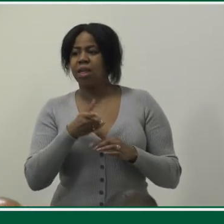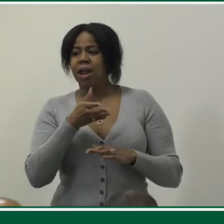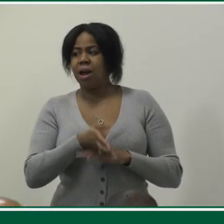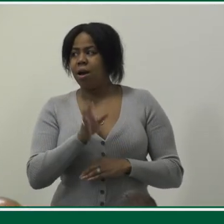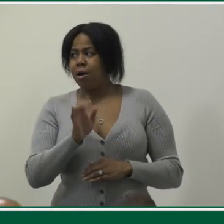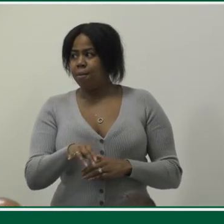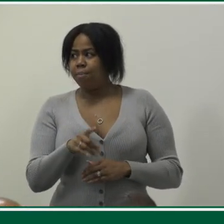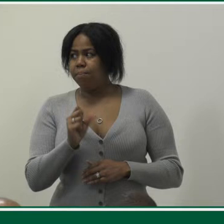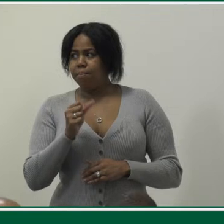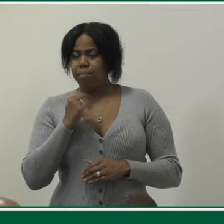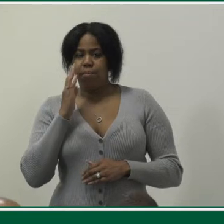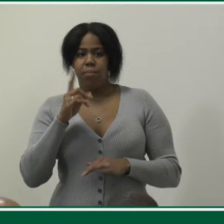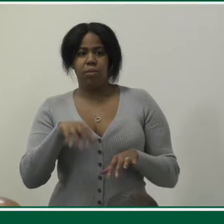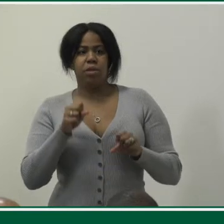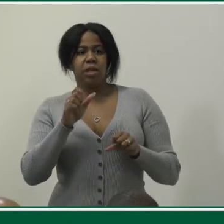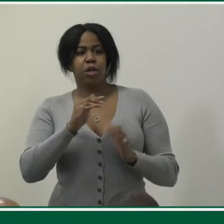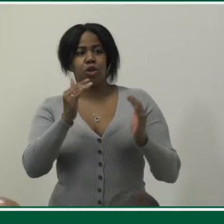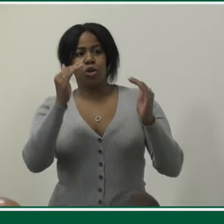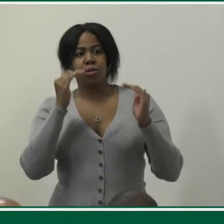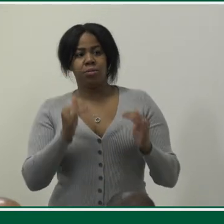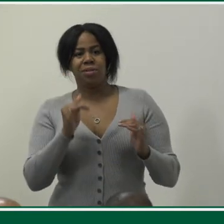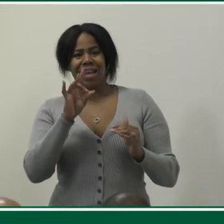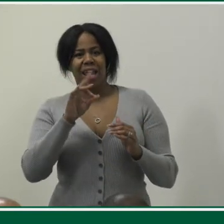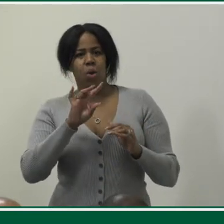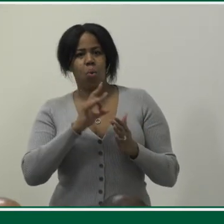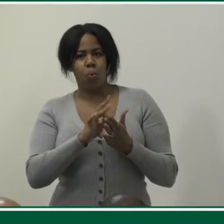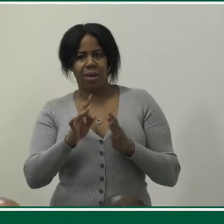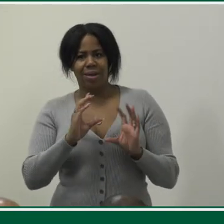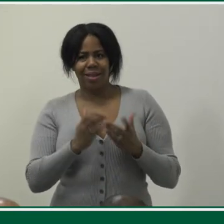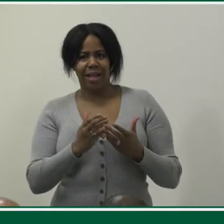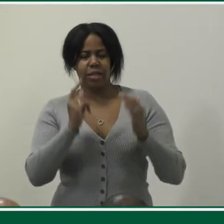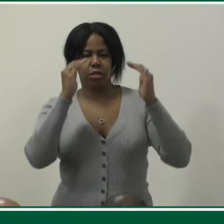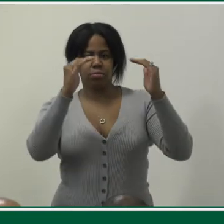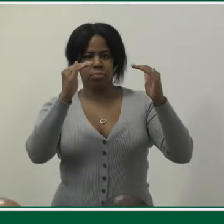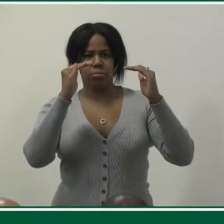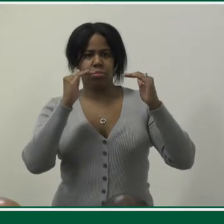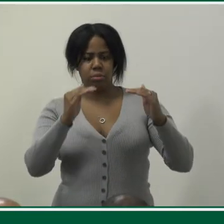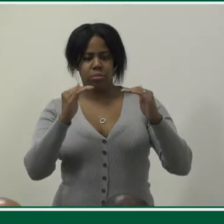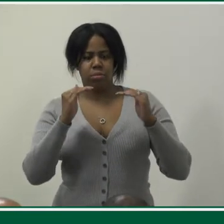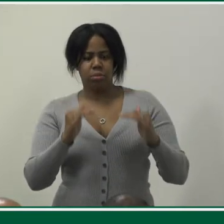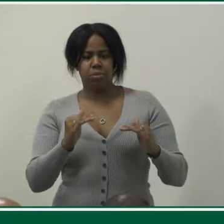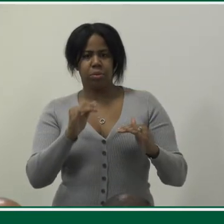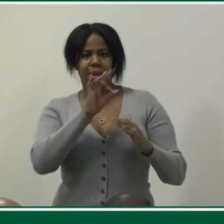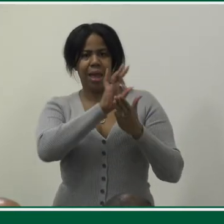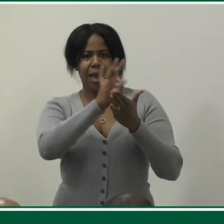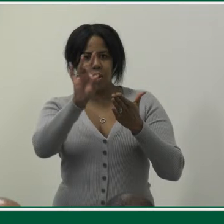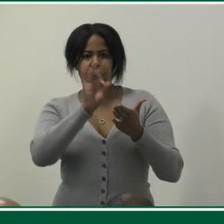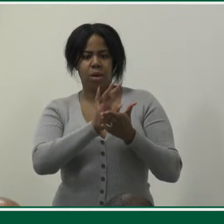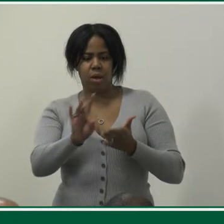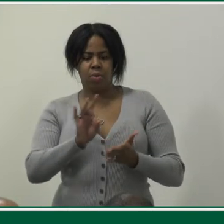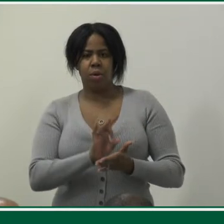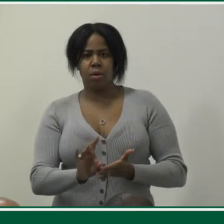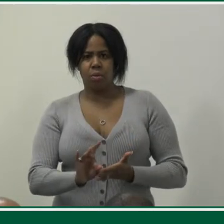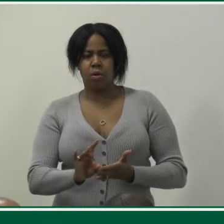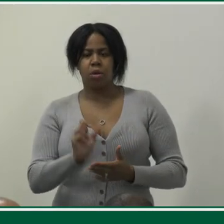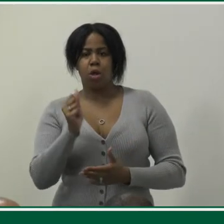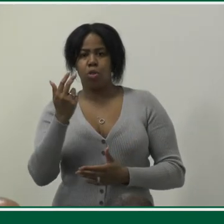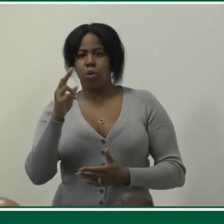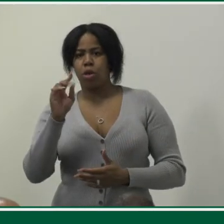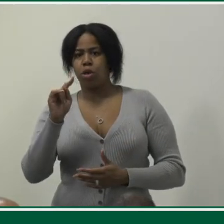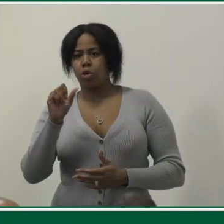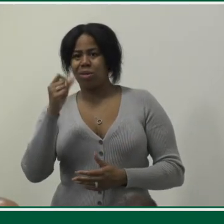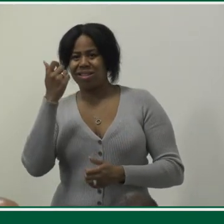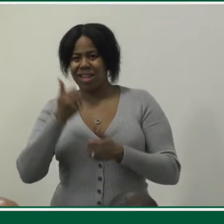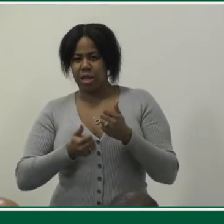then they'll take their next 8 weeks, which will then be another set of 3 classes. So they're taking classes in 8-week blocks, 3-unit